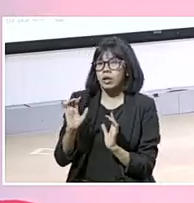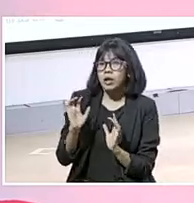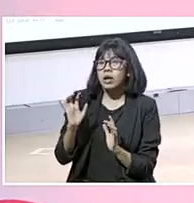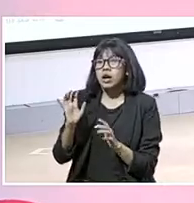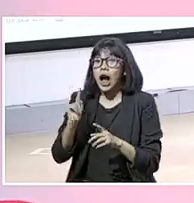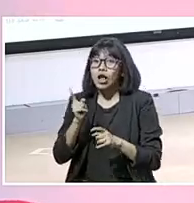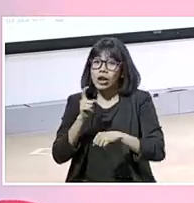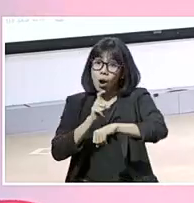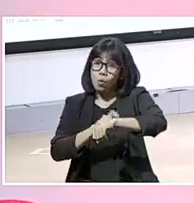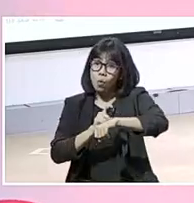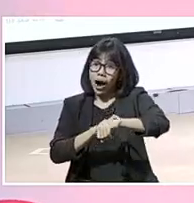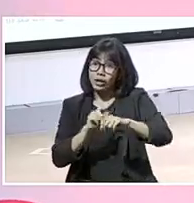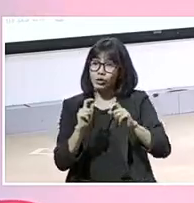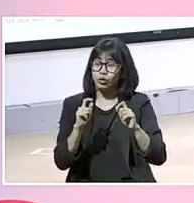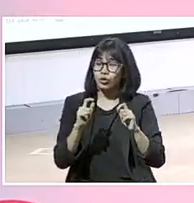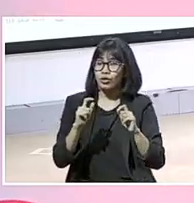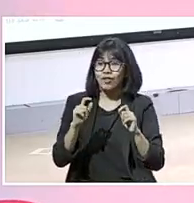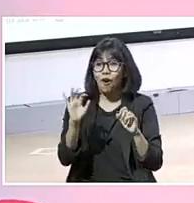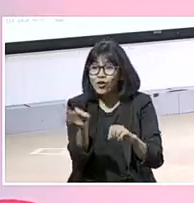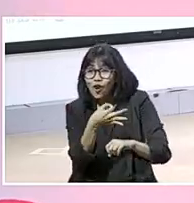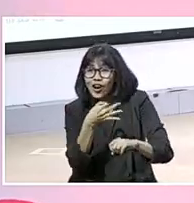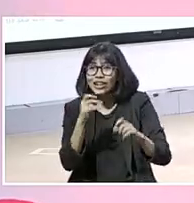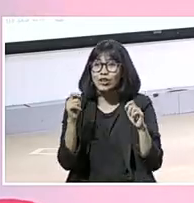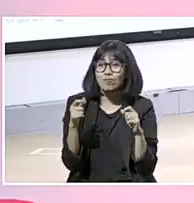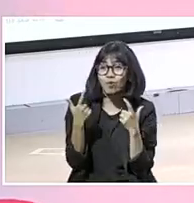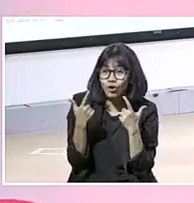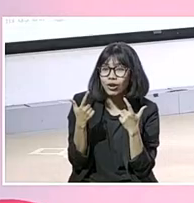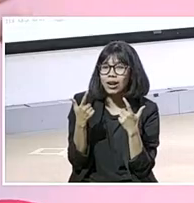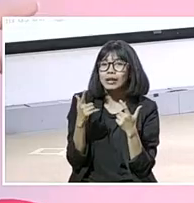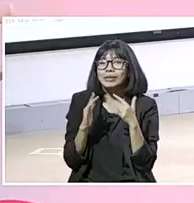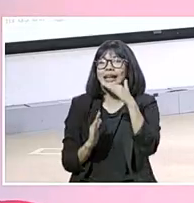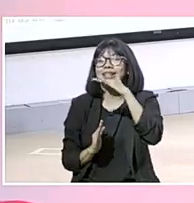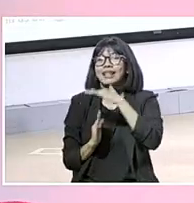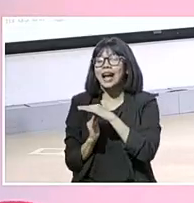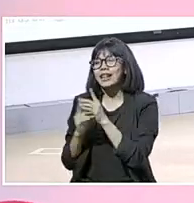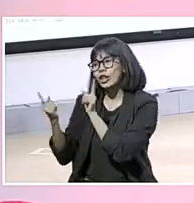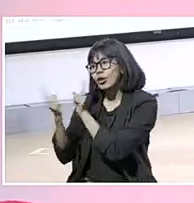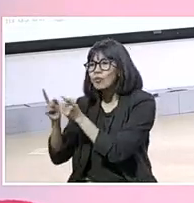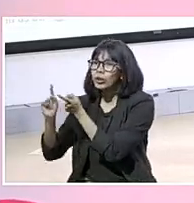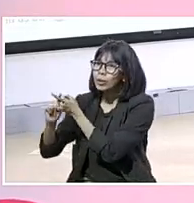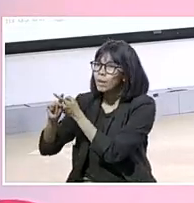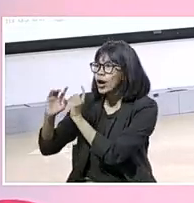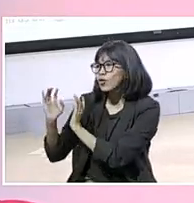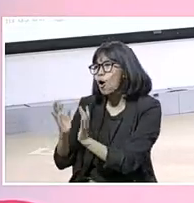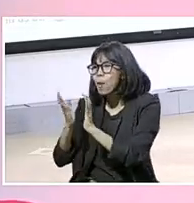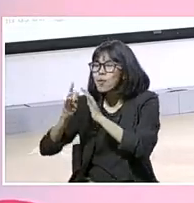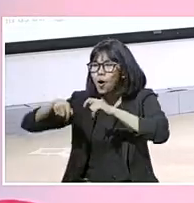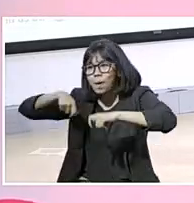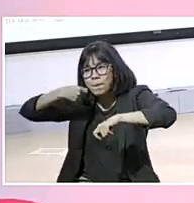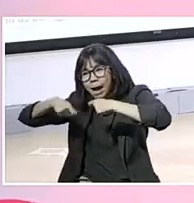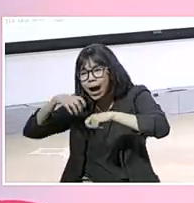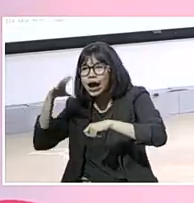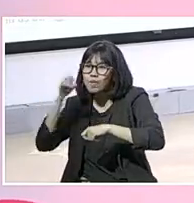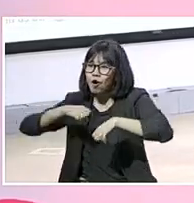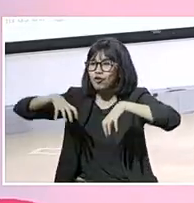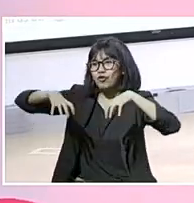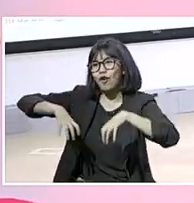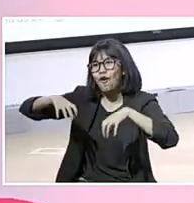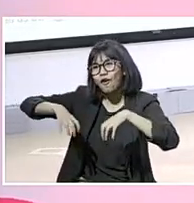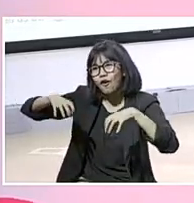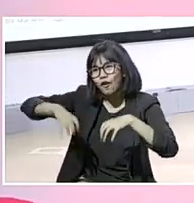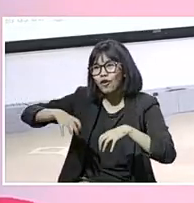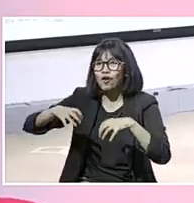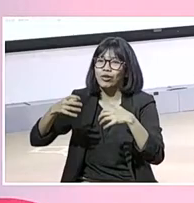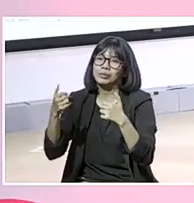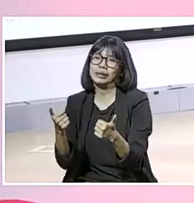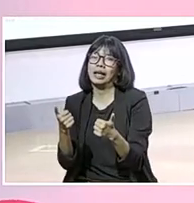time, like, okay, you can go to dinner. Okay, you can hang out with friends. Of course you go to dinner, you have to eat every night. But I mean, like, hanging out with friends, things